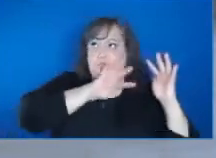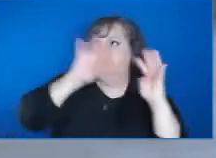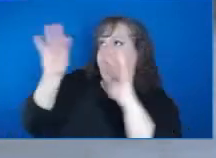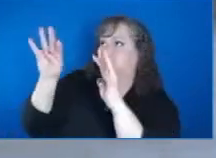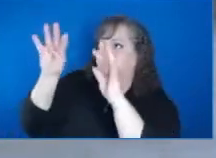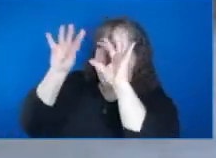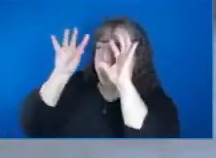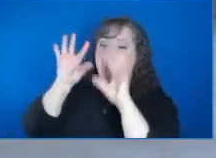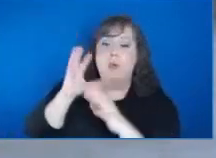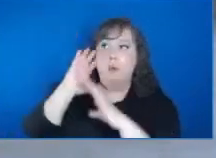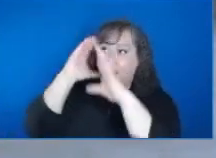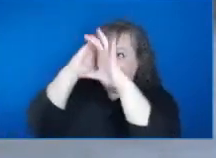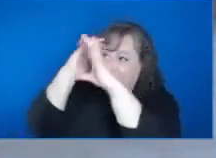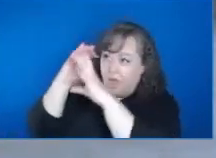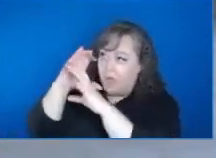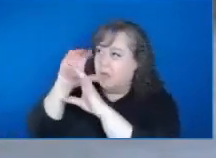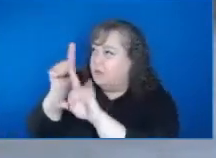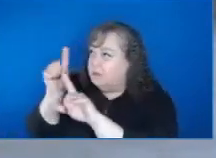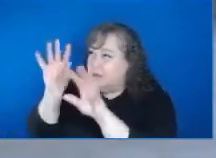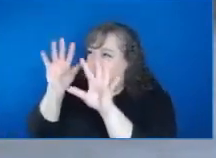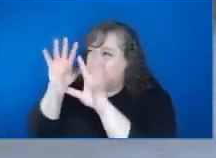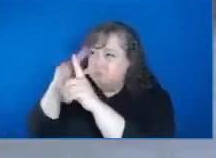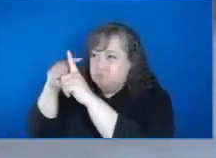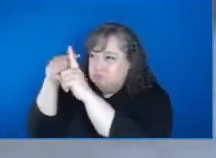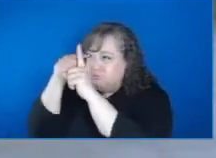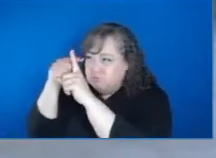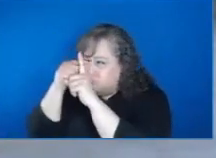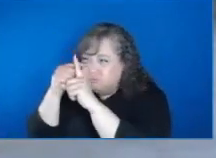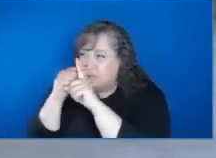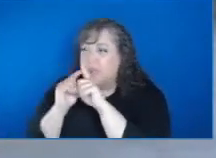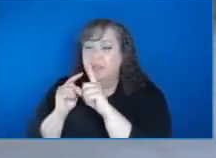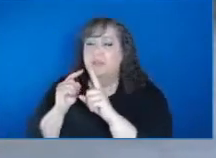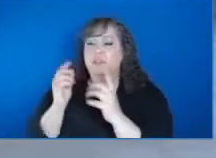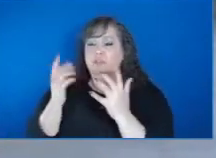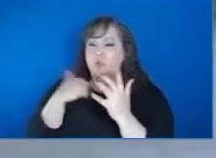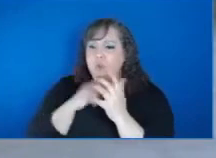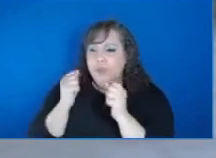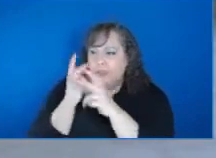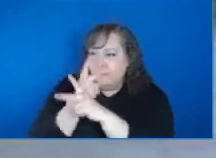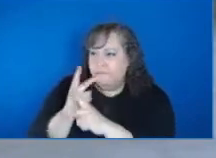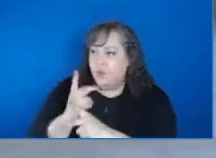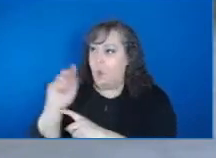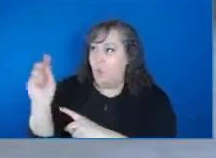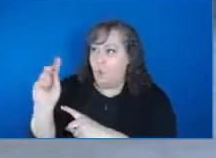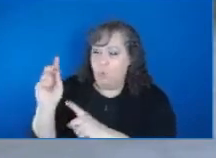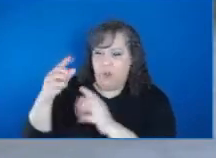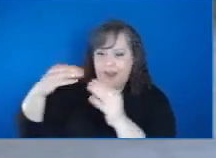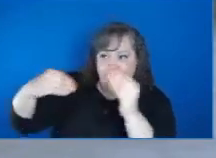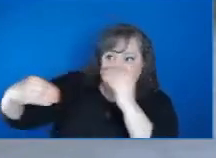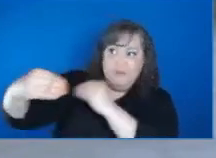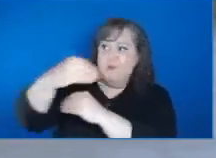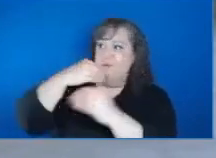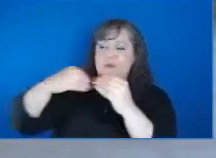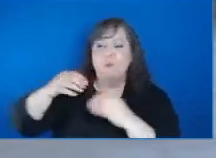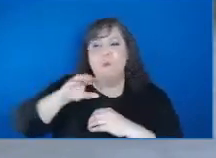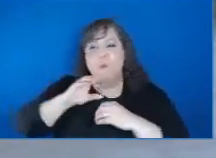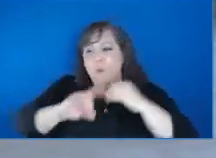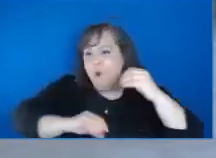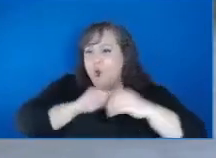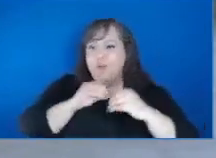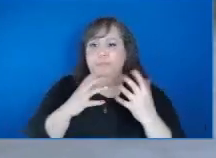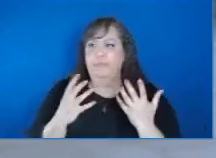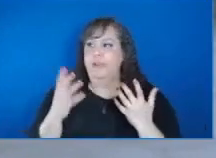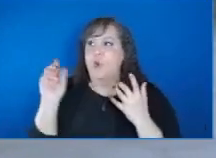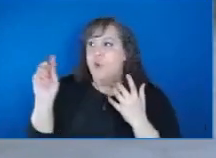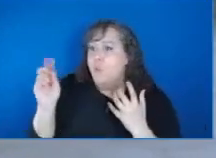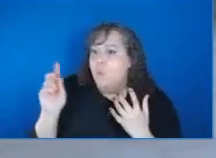says, let me follow up so we can better constrain just where that asteroid, what its orbit is and where it is and what